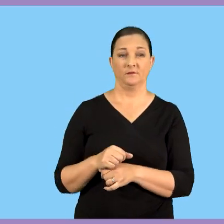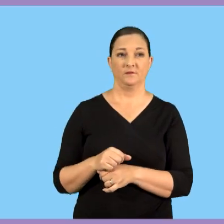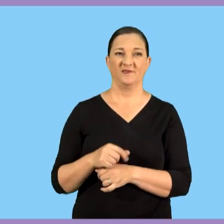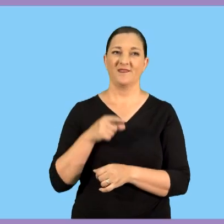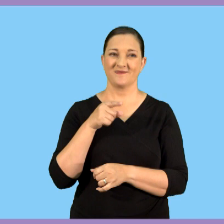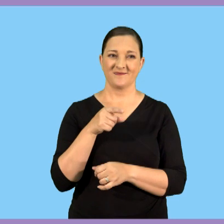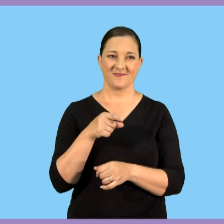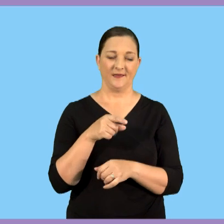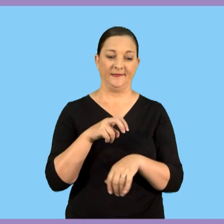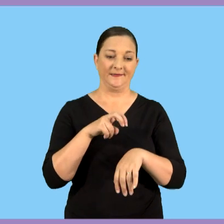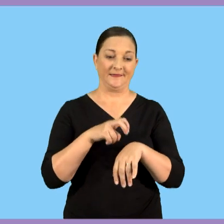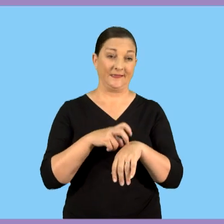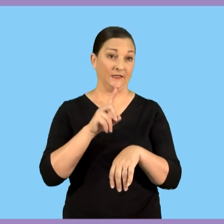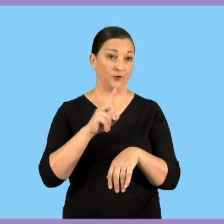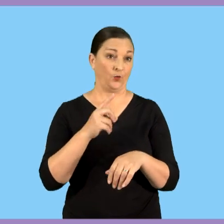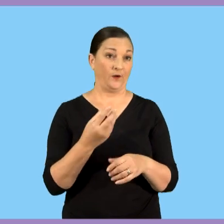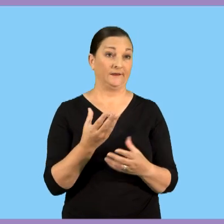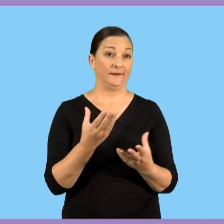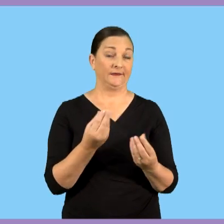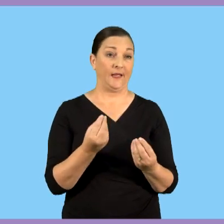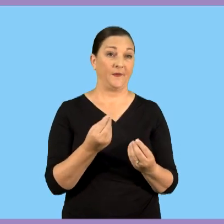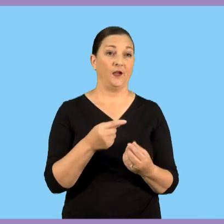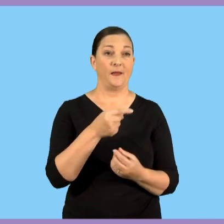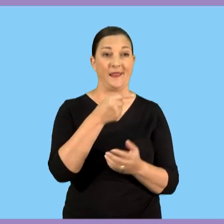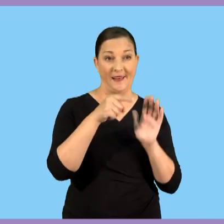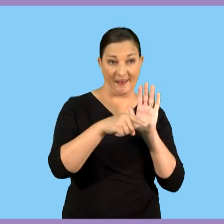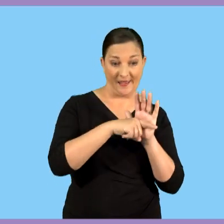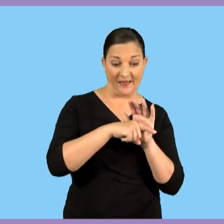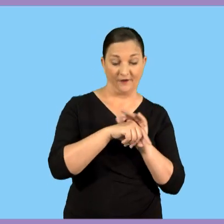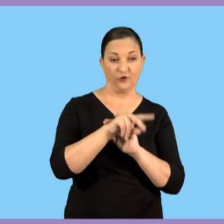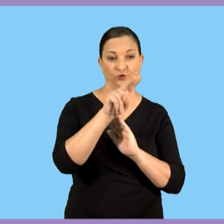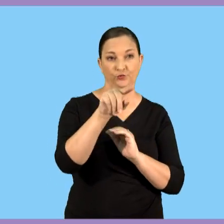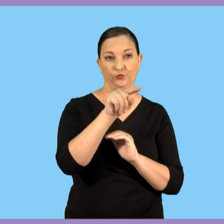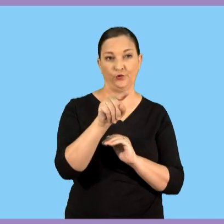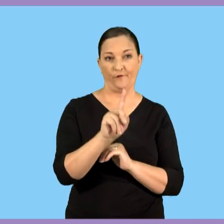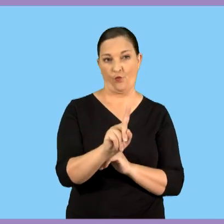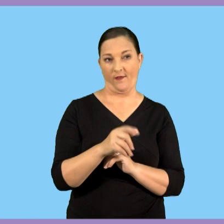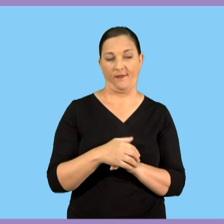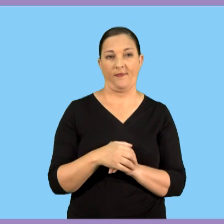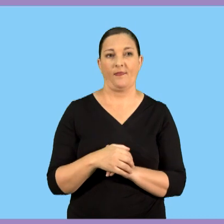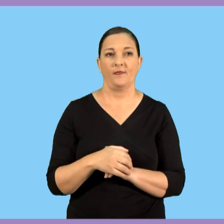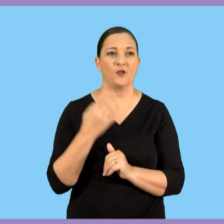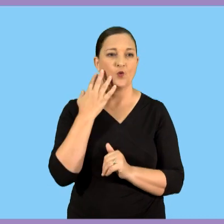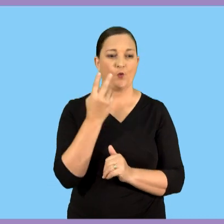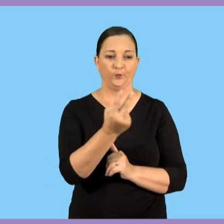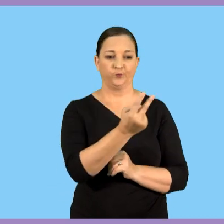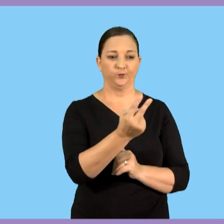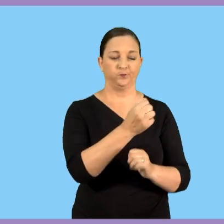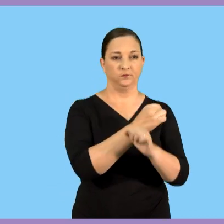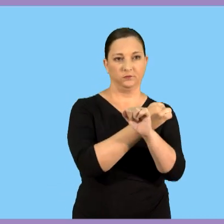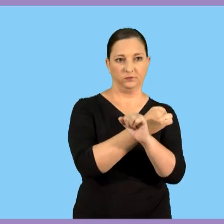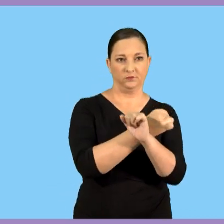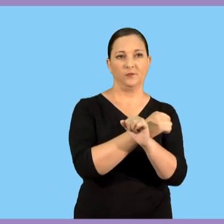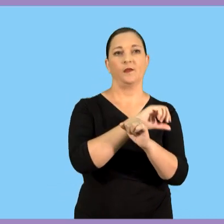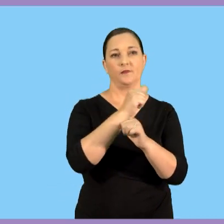is a negative 2/1, or 2 wholes. And if we multiply those two, the answer